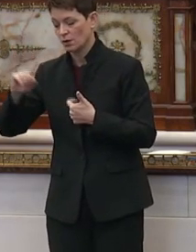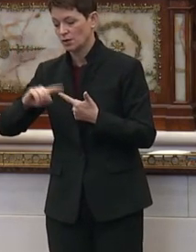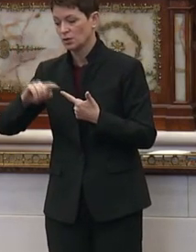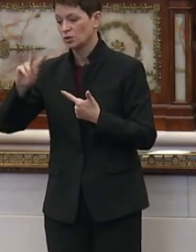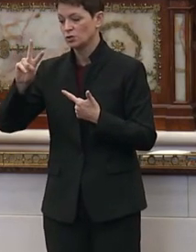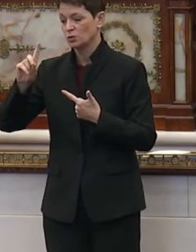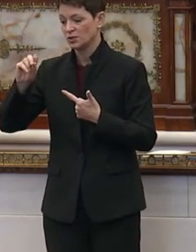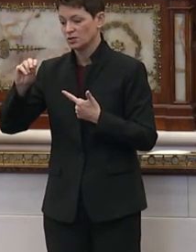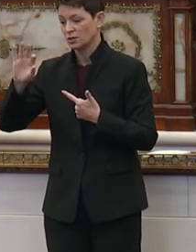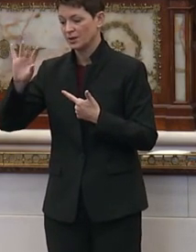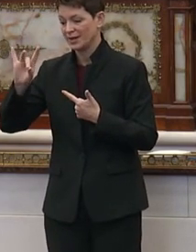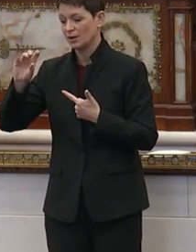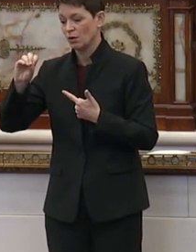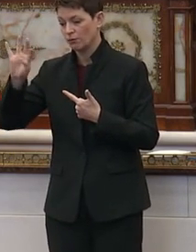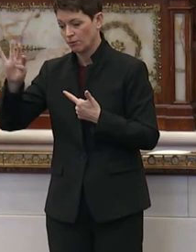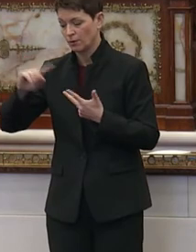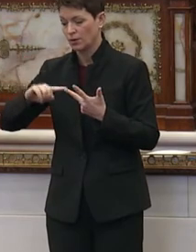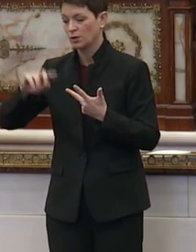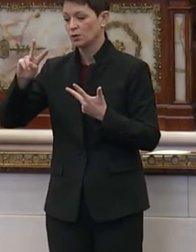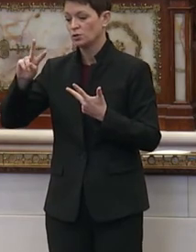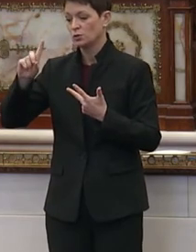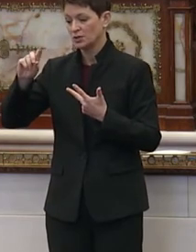210801, 210804,